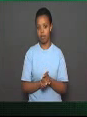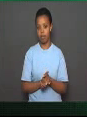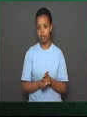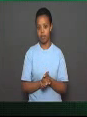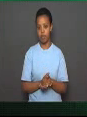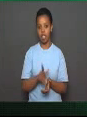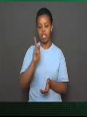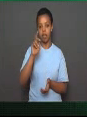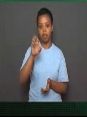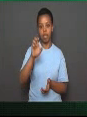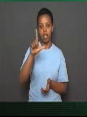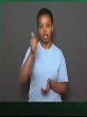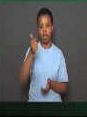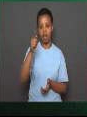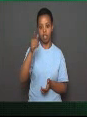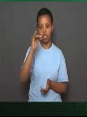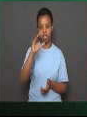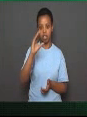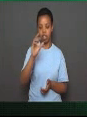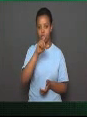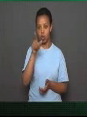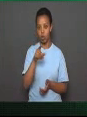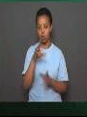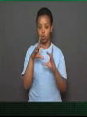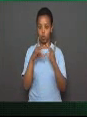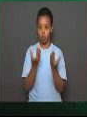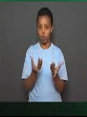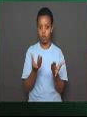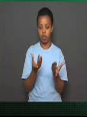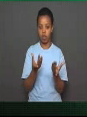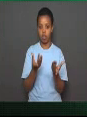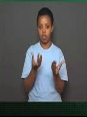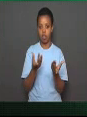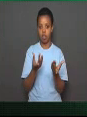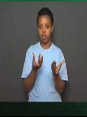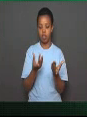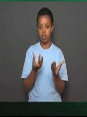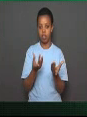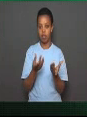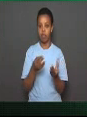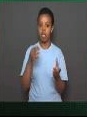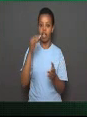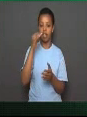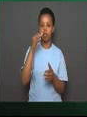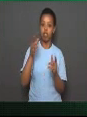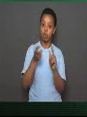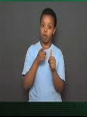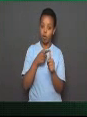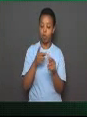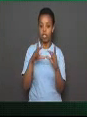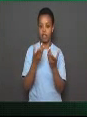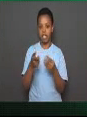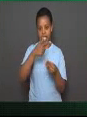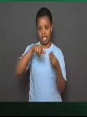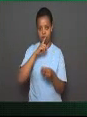The Pelagic Zone is the region that is surrounded by the Intertidal Zone. It